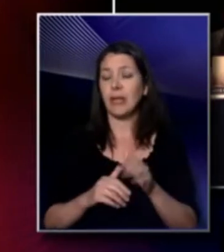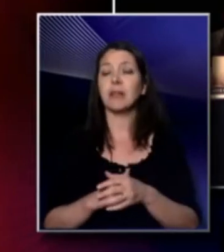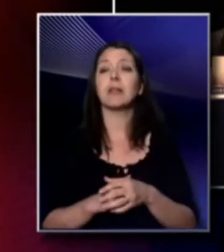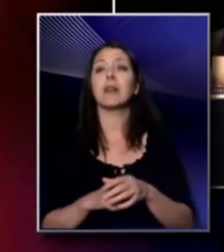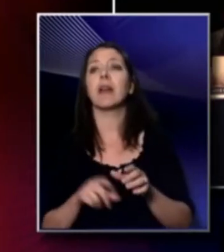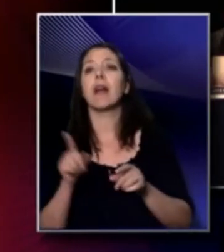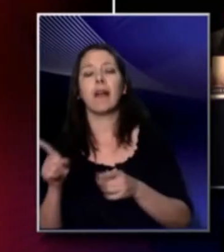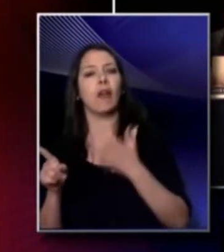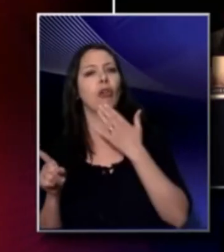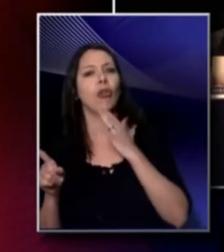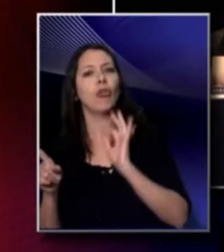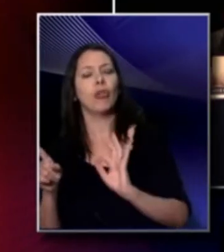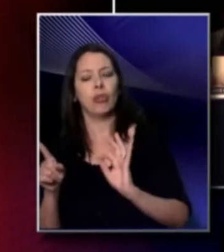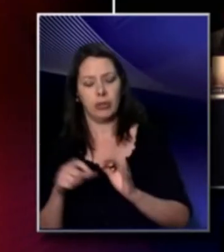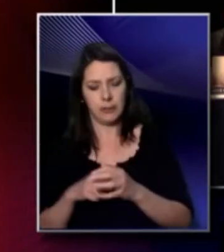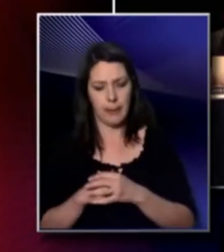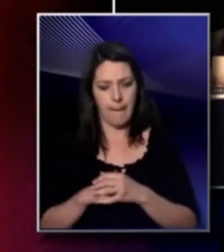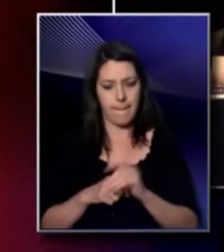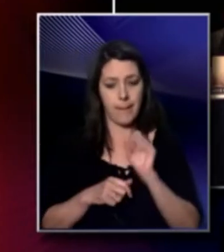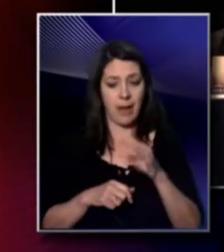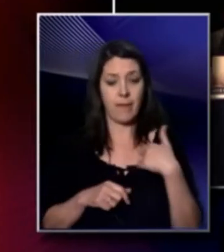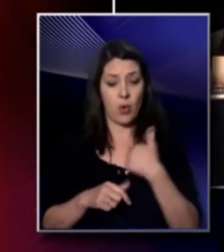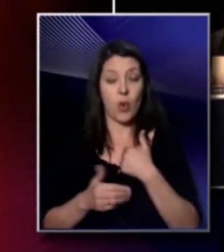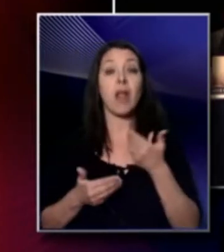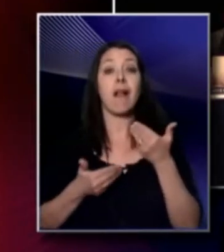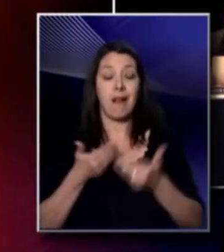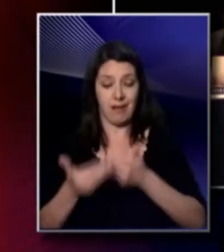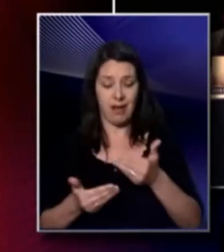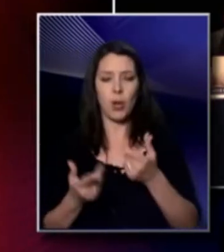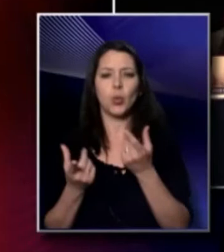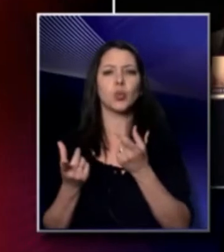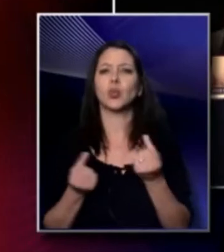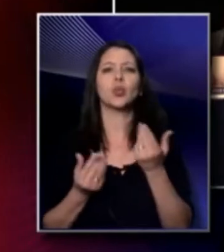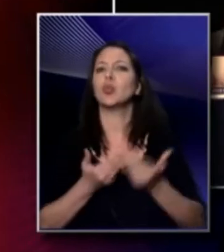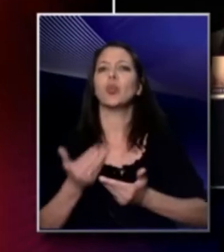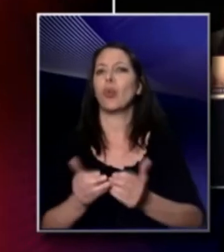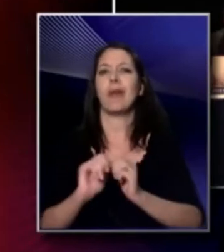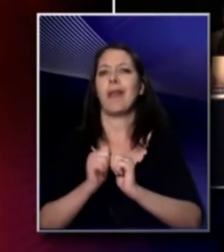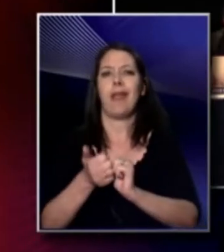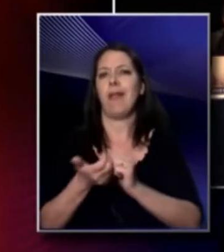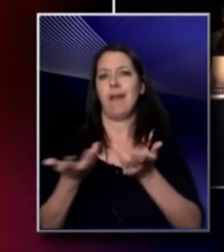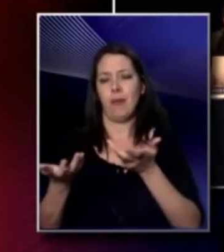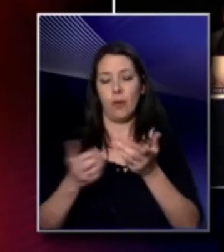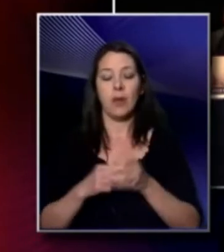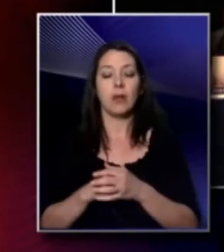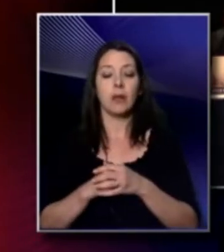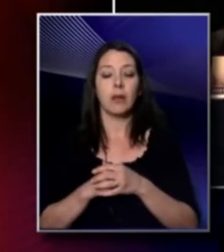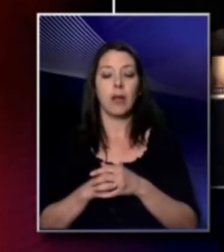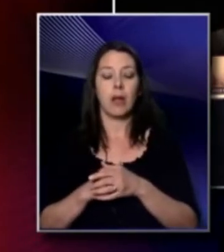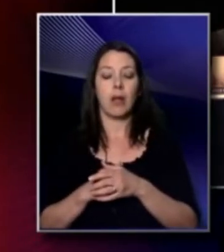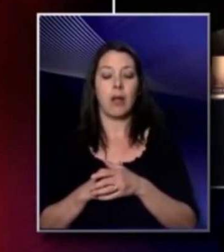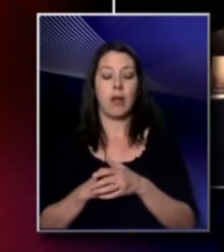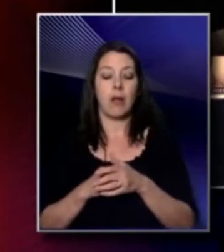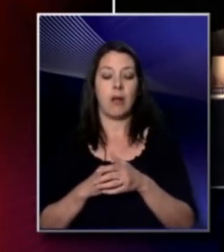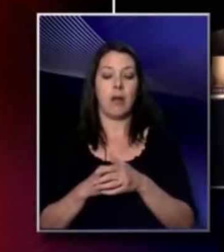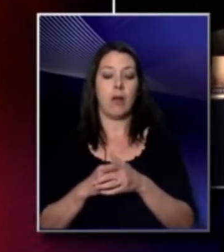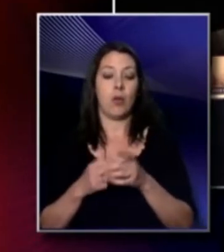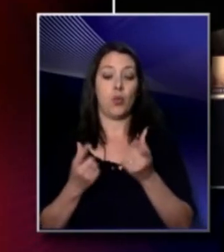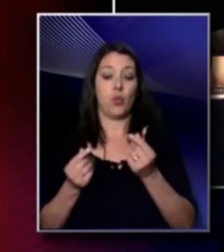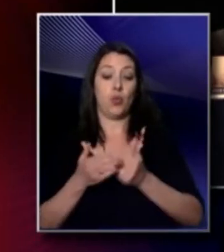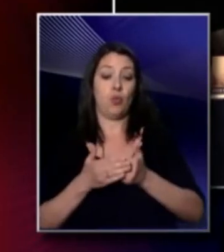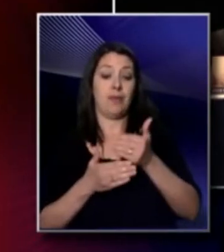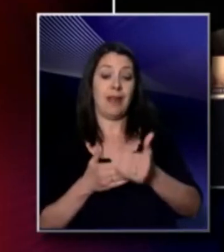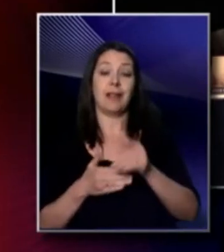to vote this Go. in, what would be the next step? What would be the process? I think the next process would be for somebody